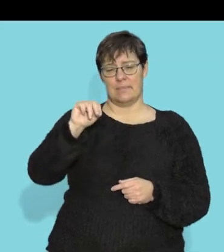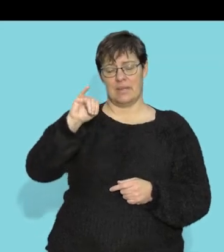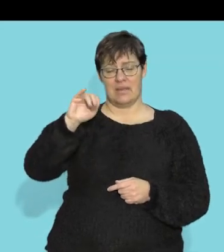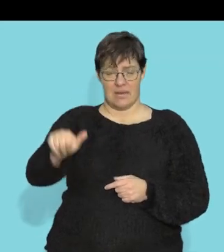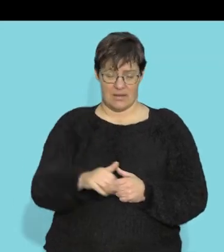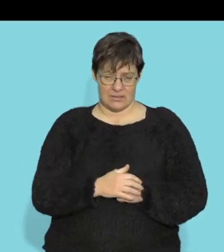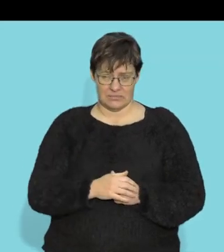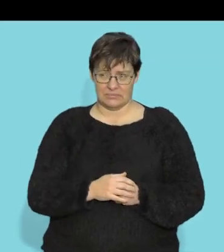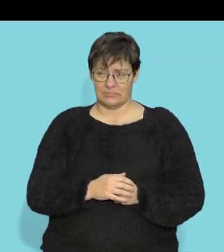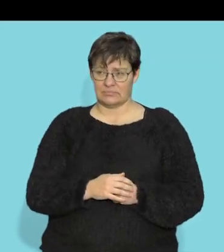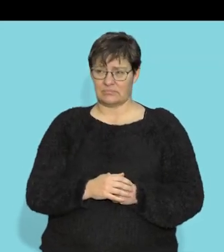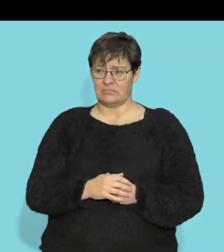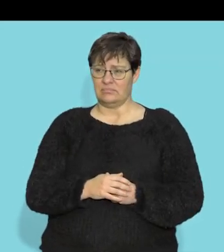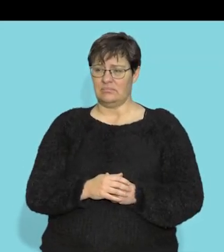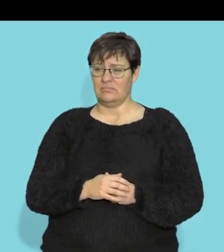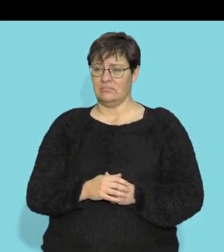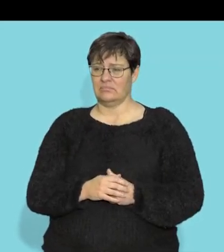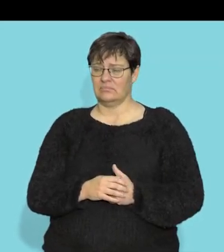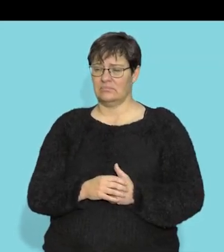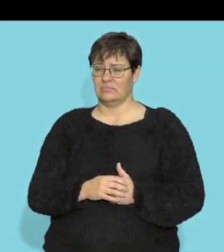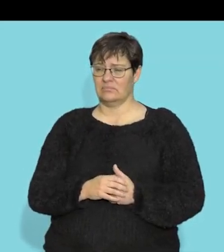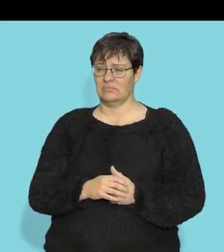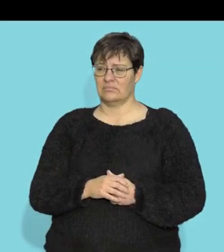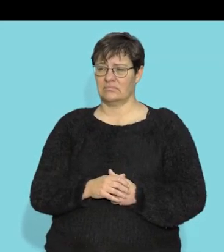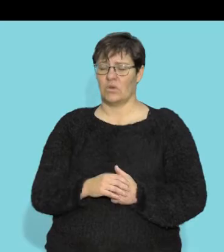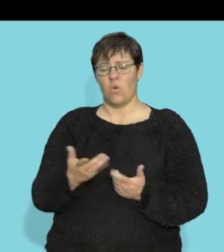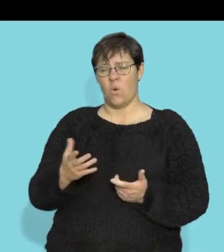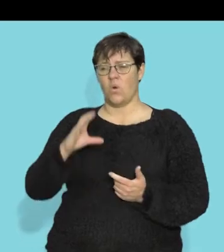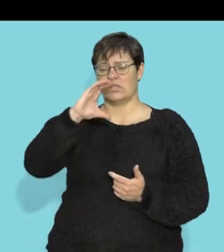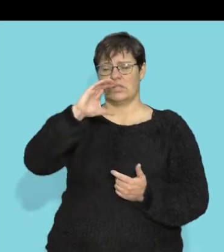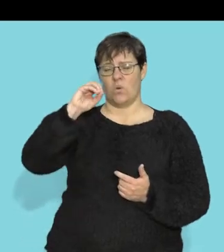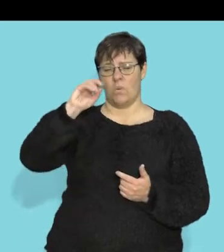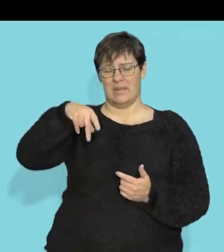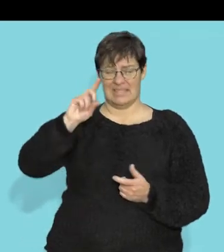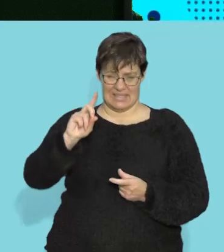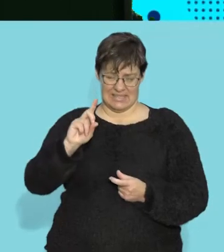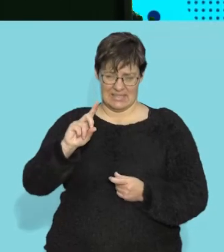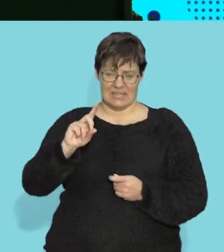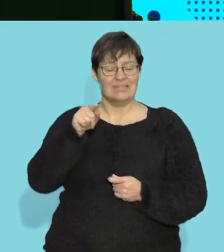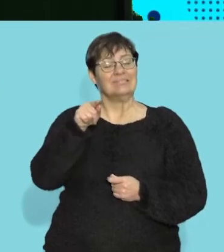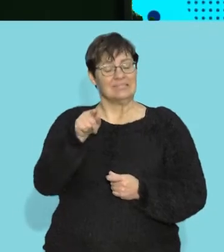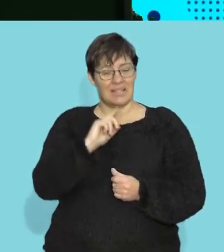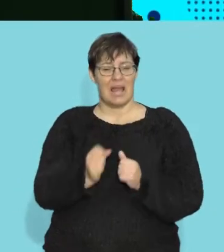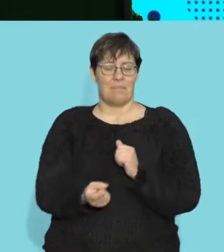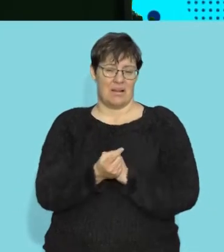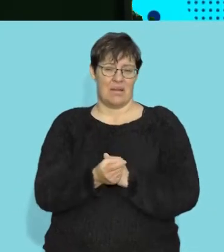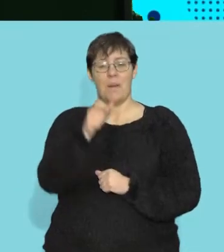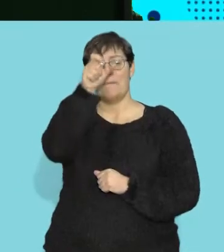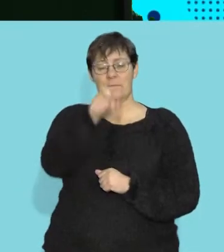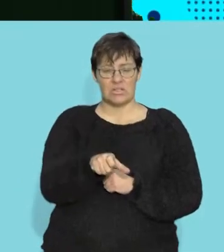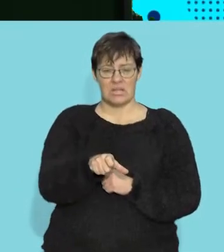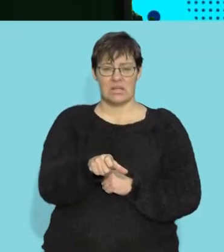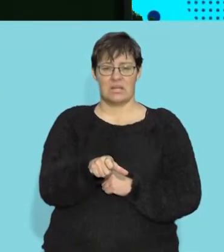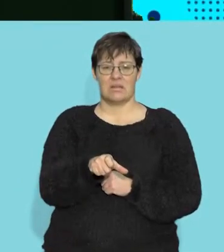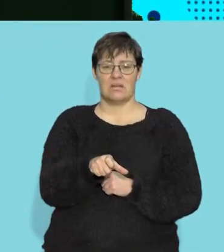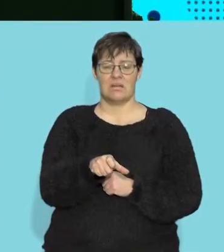it does, or constrictive, all right, pulmonary disease. So usually this occurs in people that have been